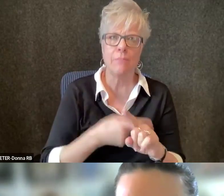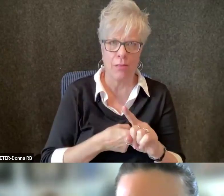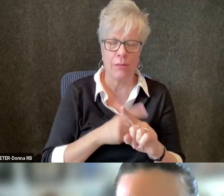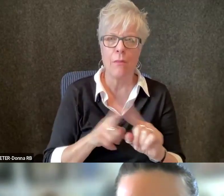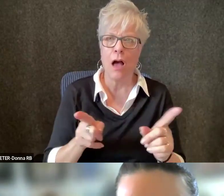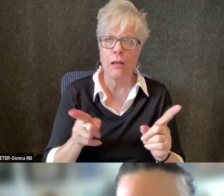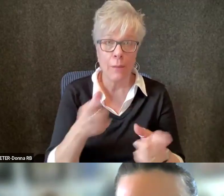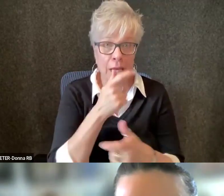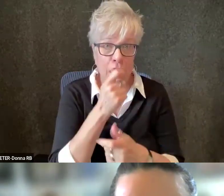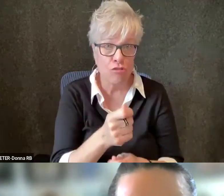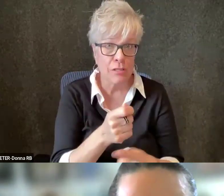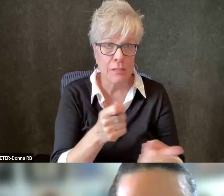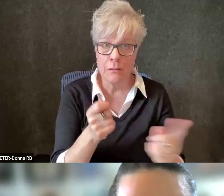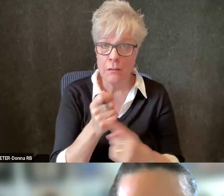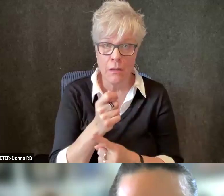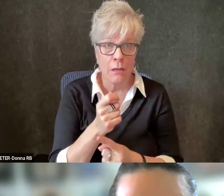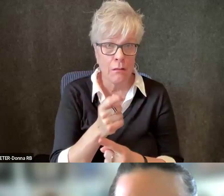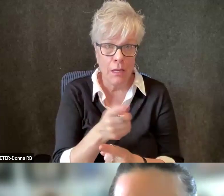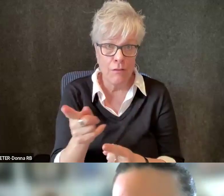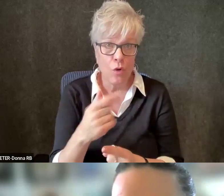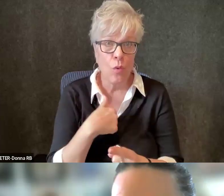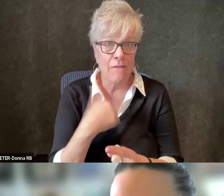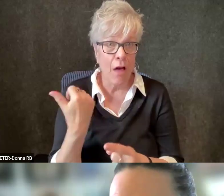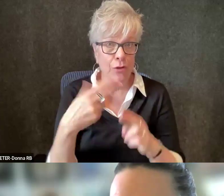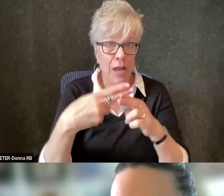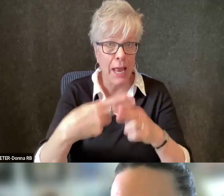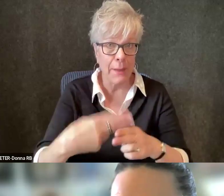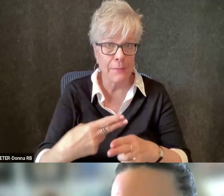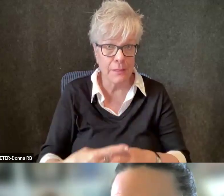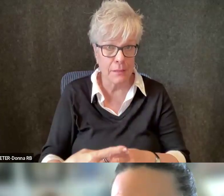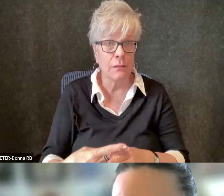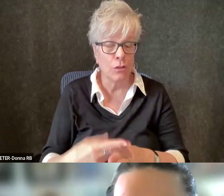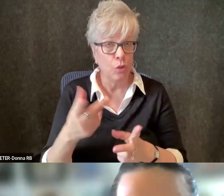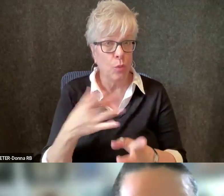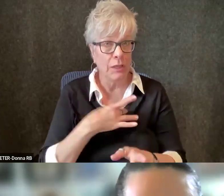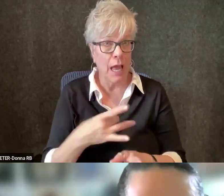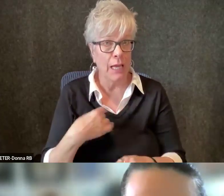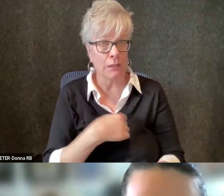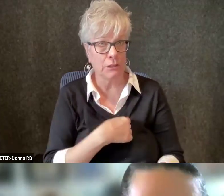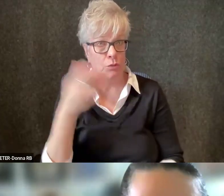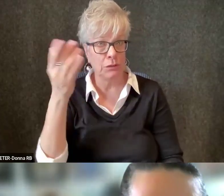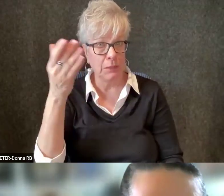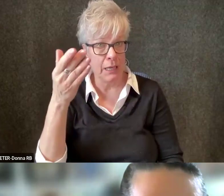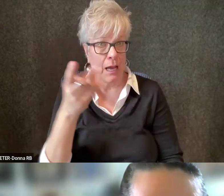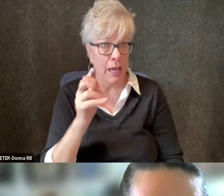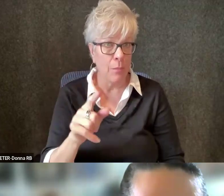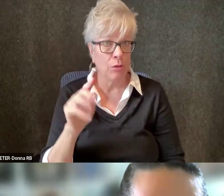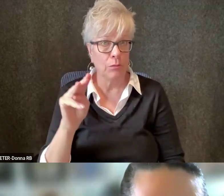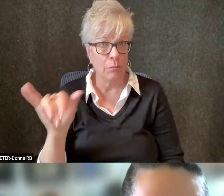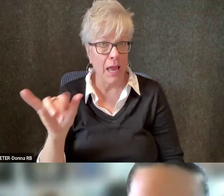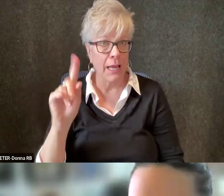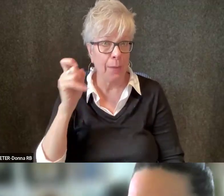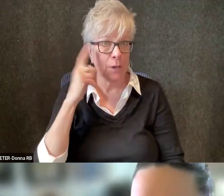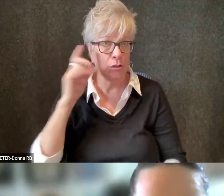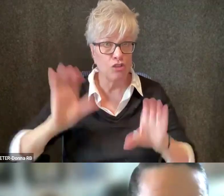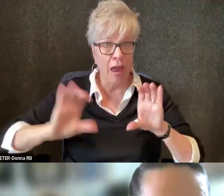others if there are other people we can invite to speak on these in our next April or May Capitol chat that